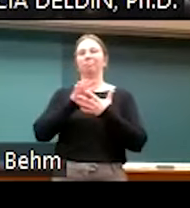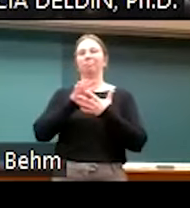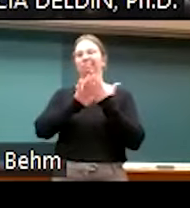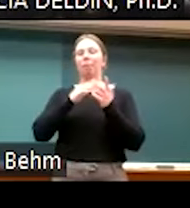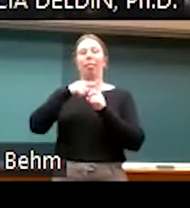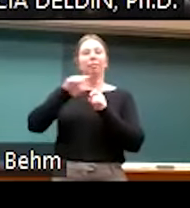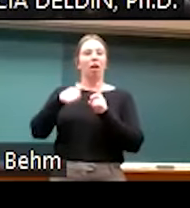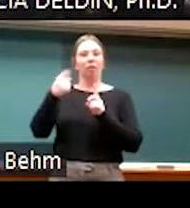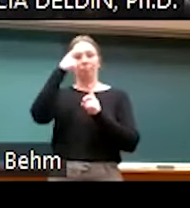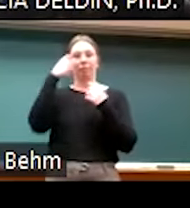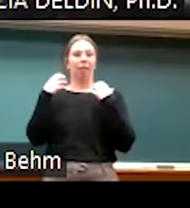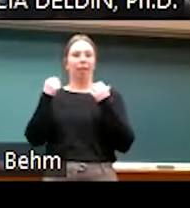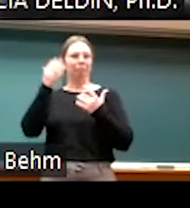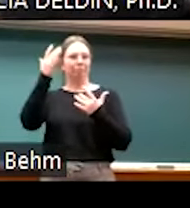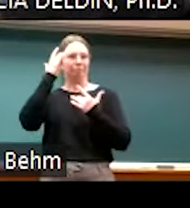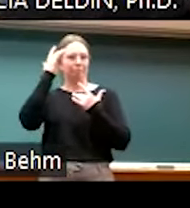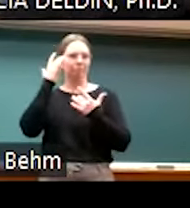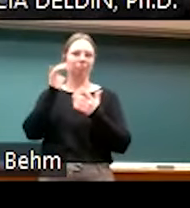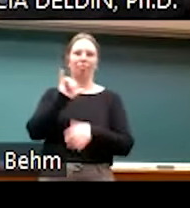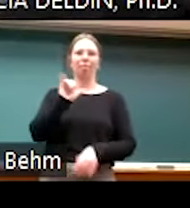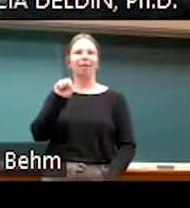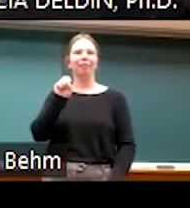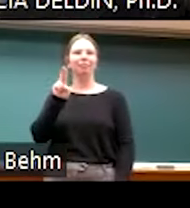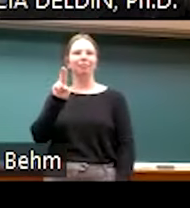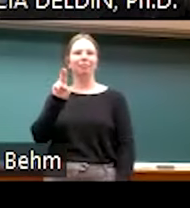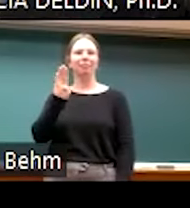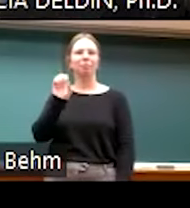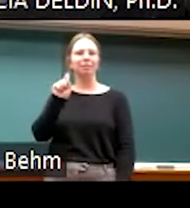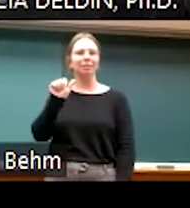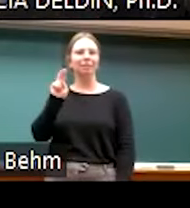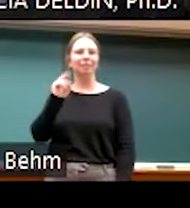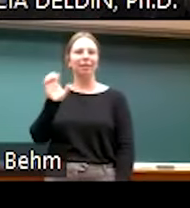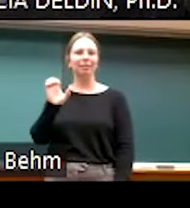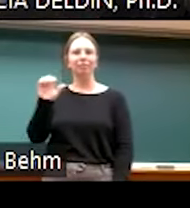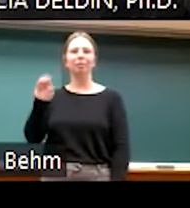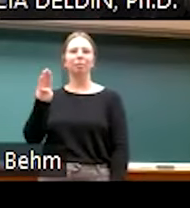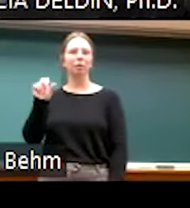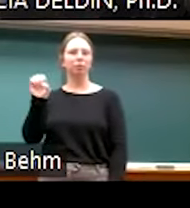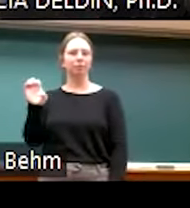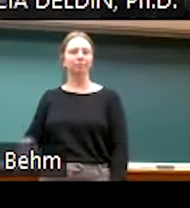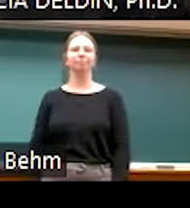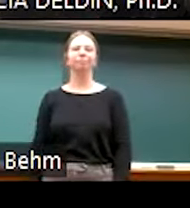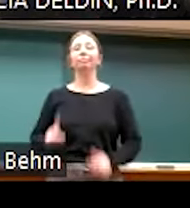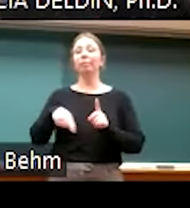other illnesses. So by the time people are in their early or late